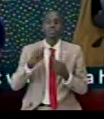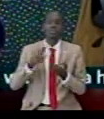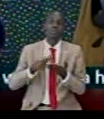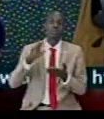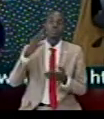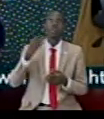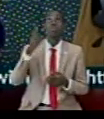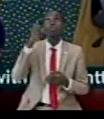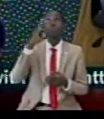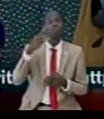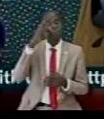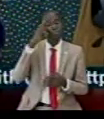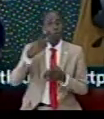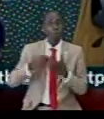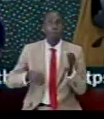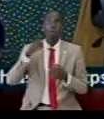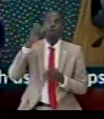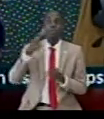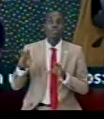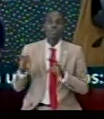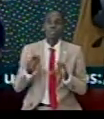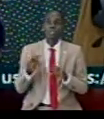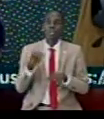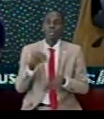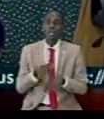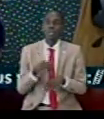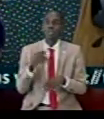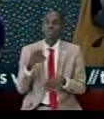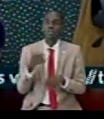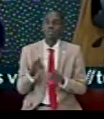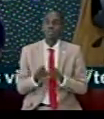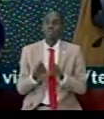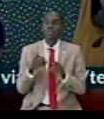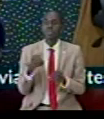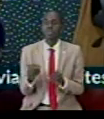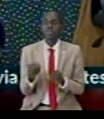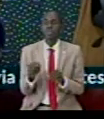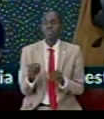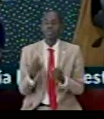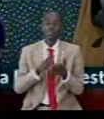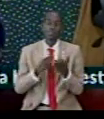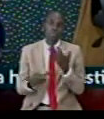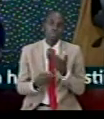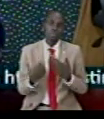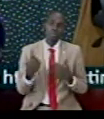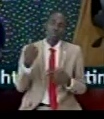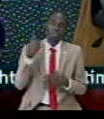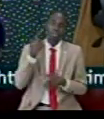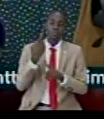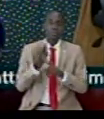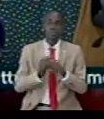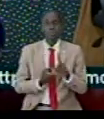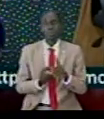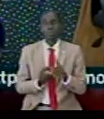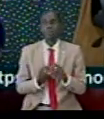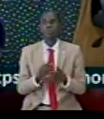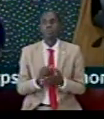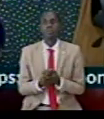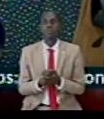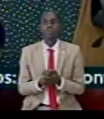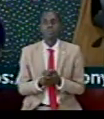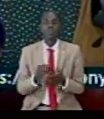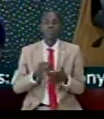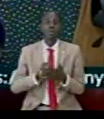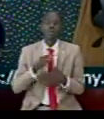me during the total emancipation crusade. It all